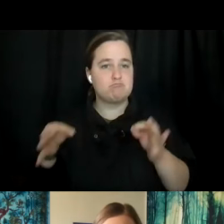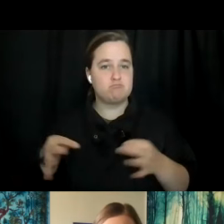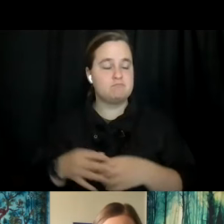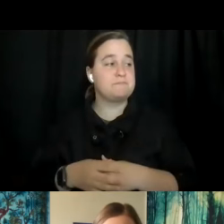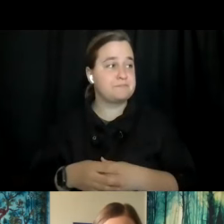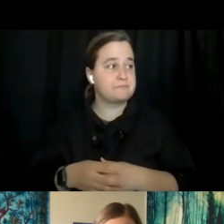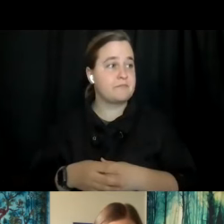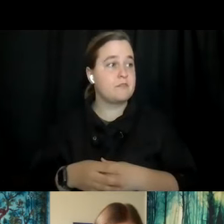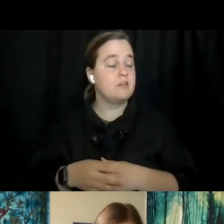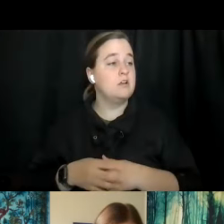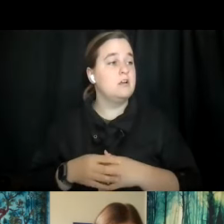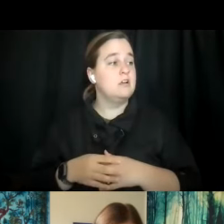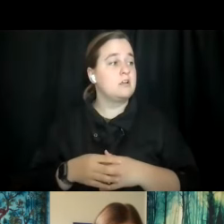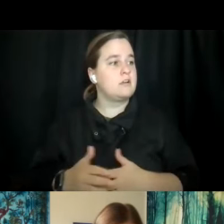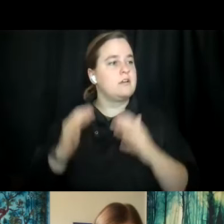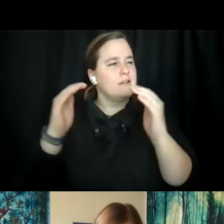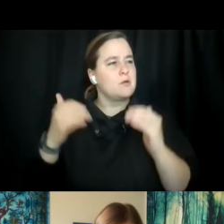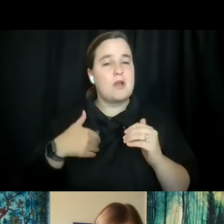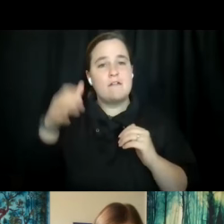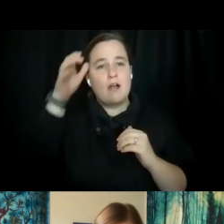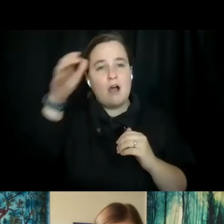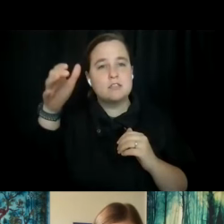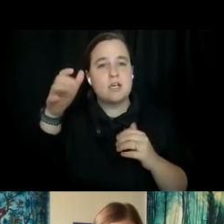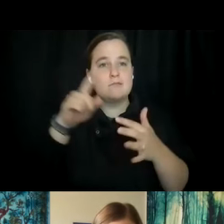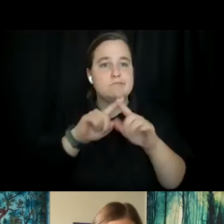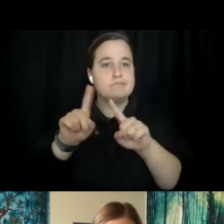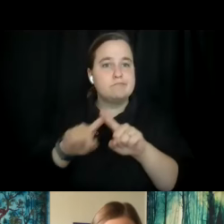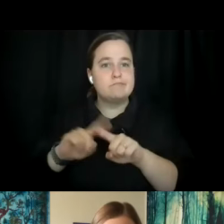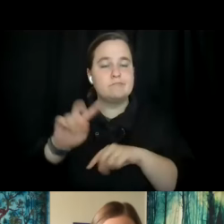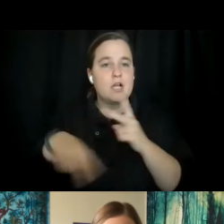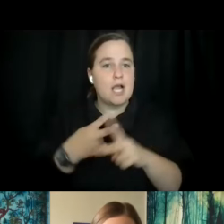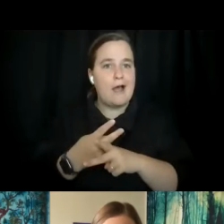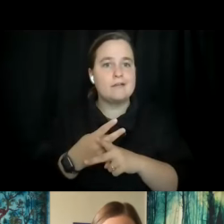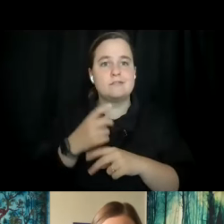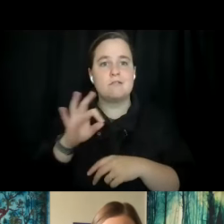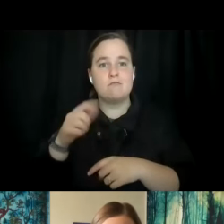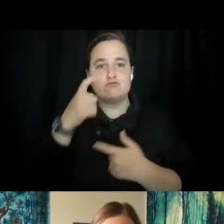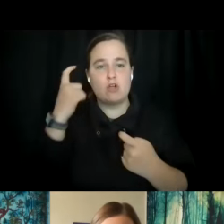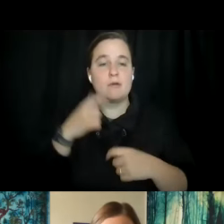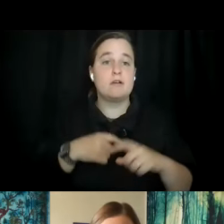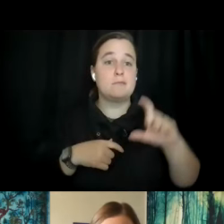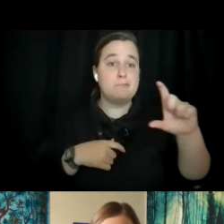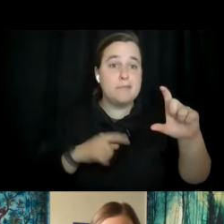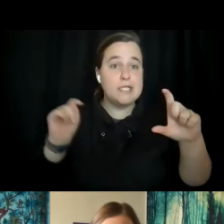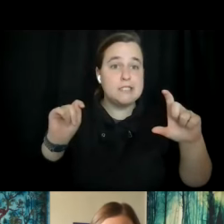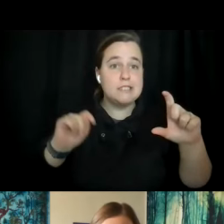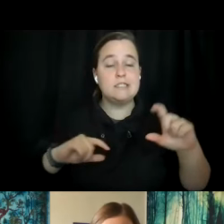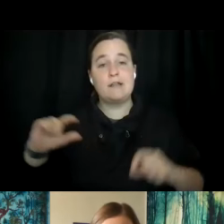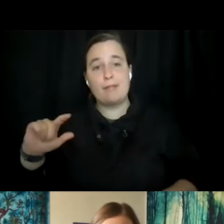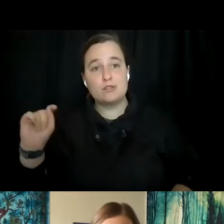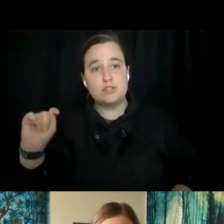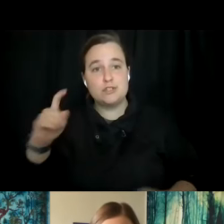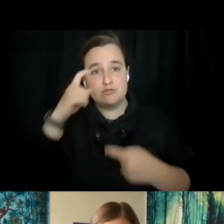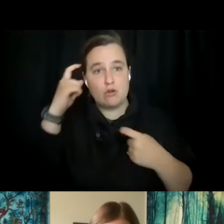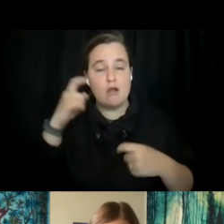And then so we have these concepts of various forms of trauma, big T and little t trauma, they can be called. Big T trauma